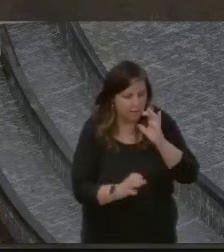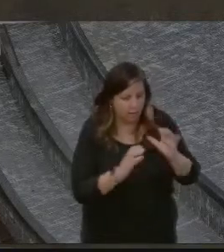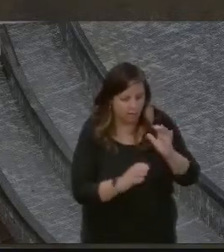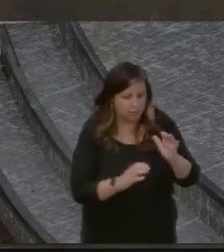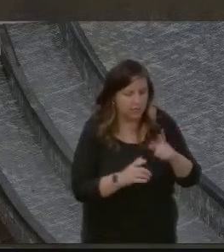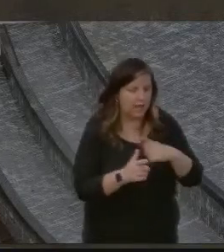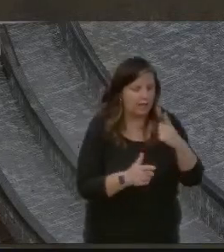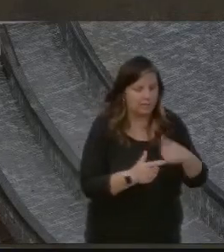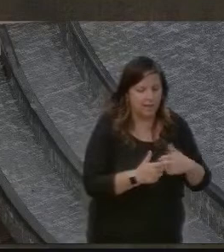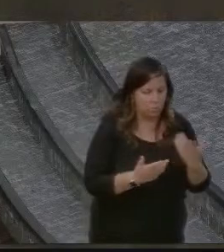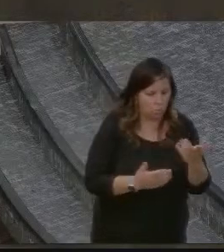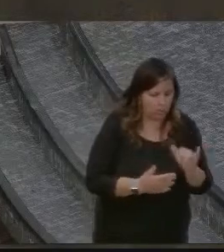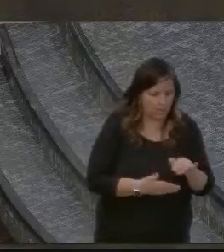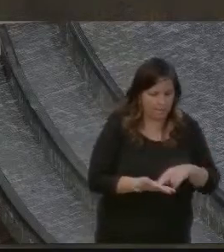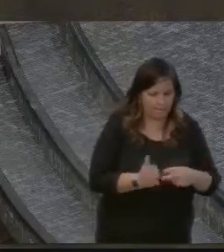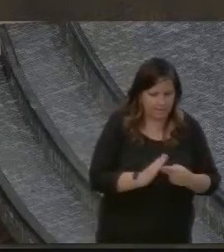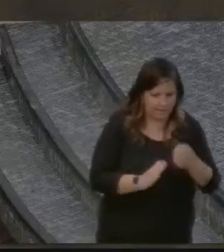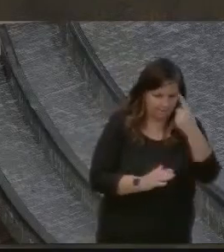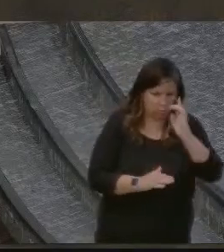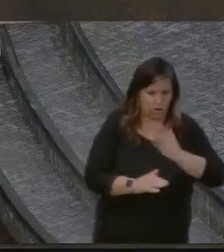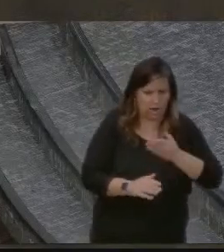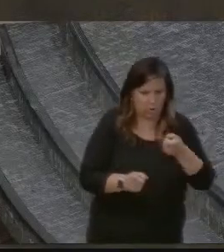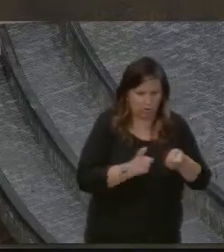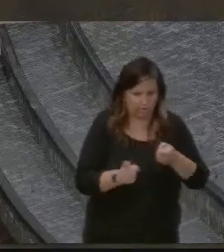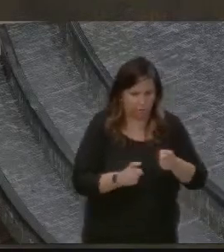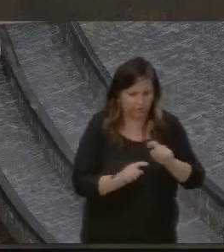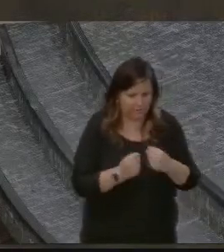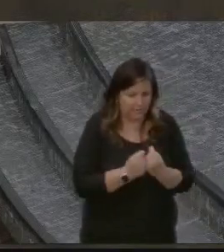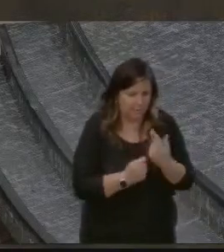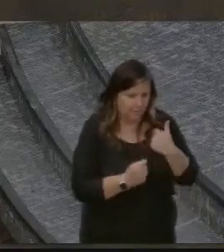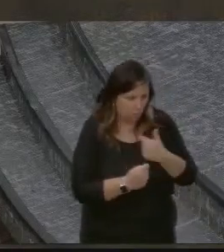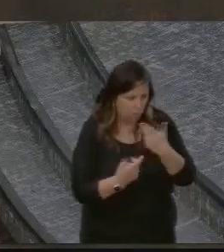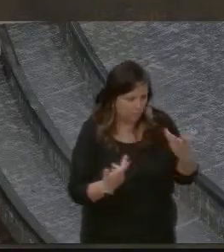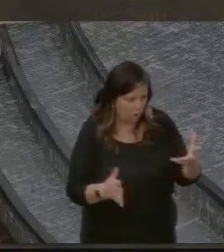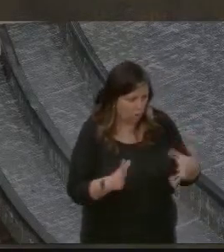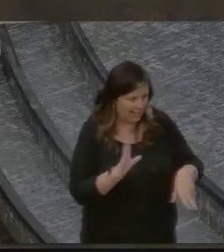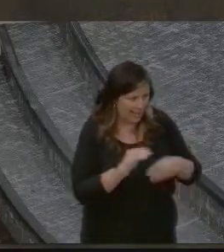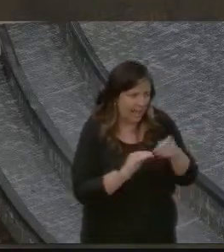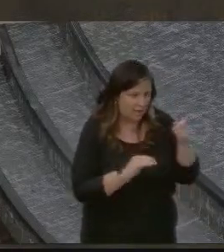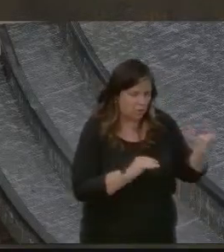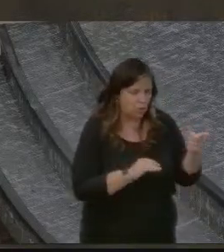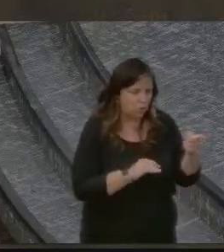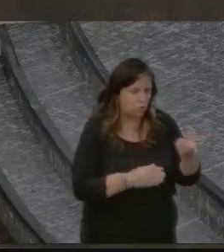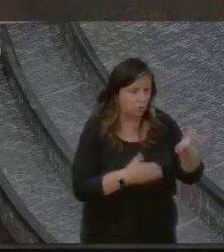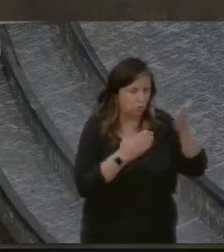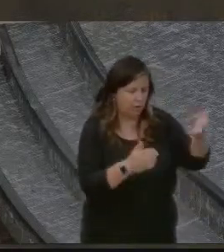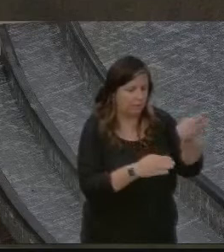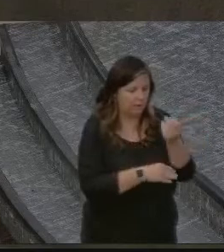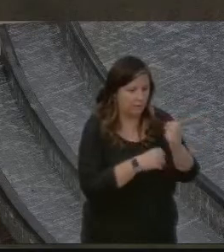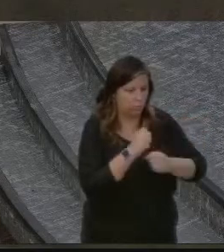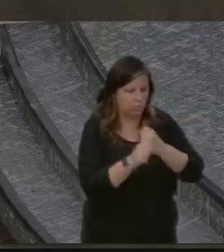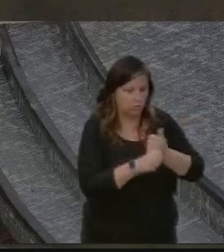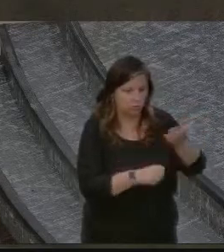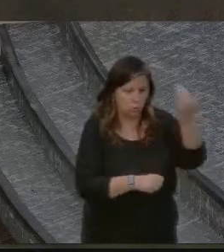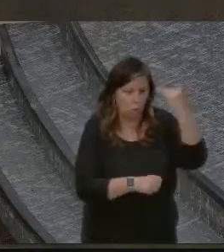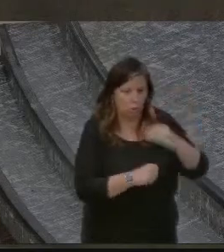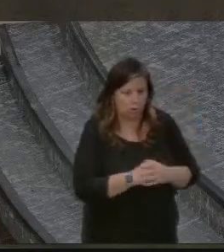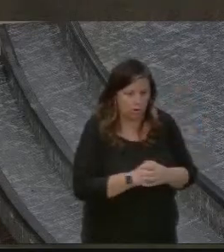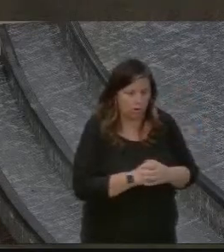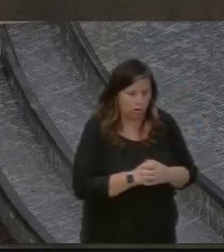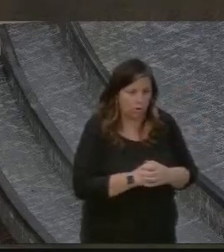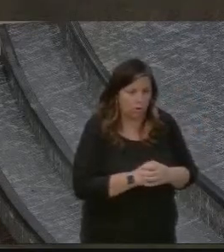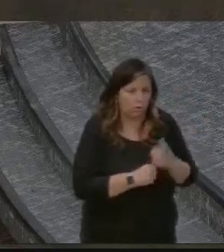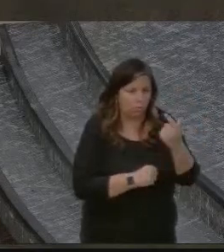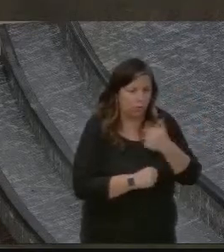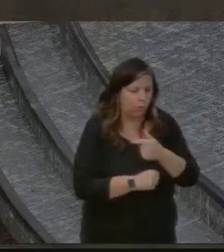it forward? But it's been there. It was actually one of the things you recommended a couple of years ago when we did a needs